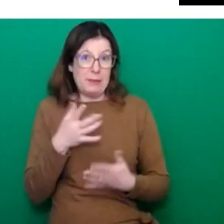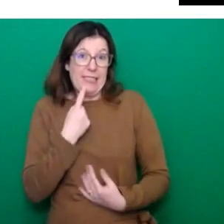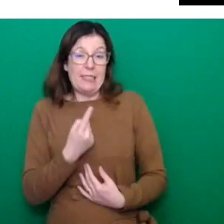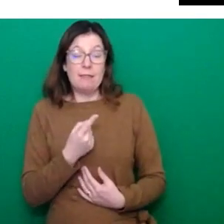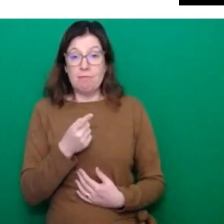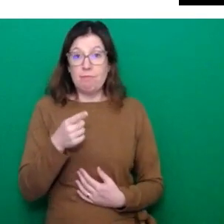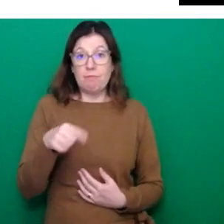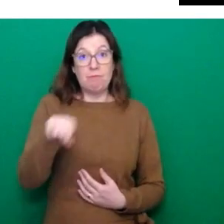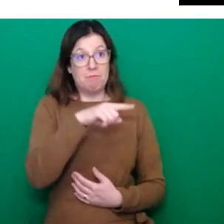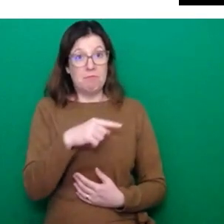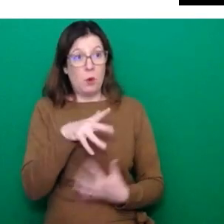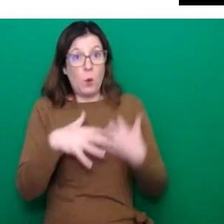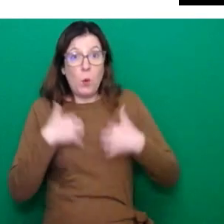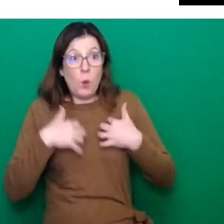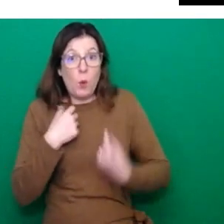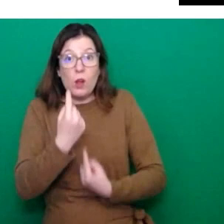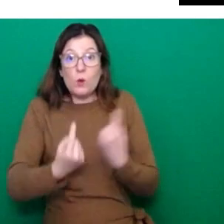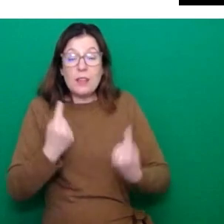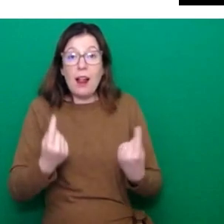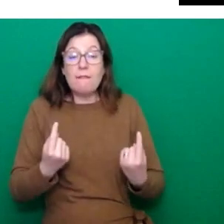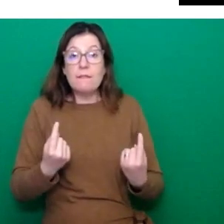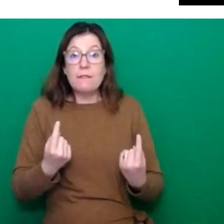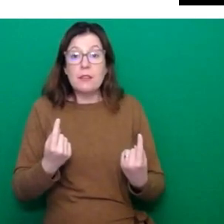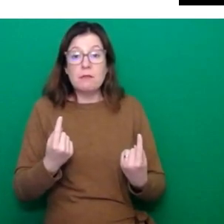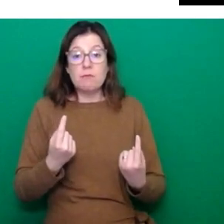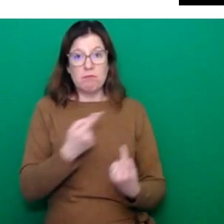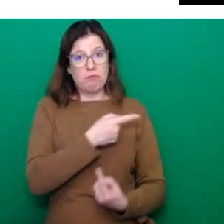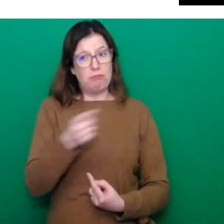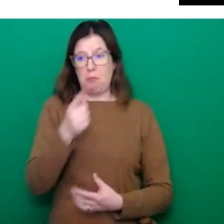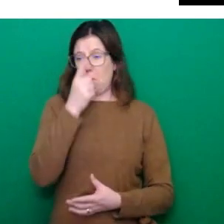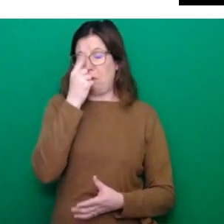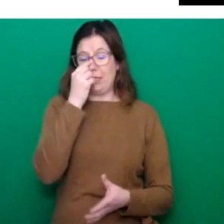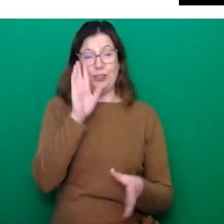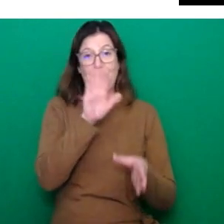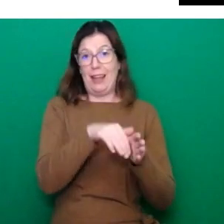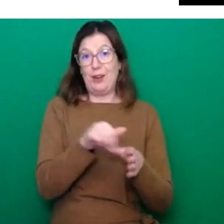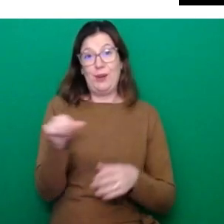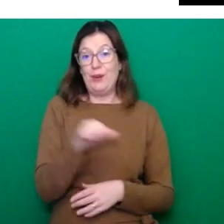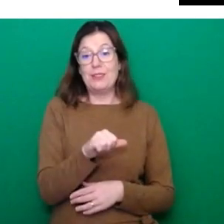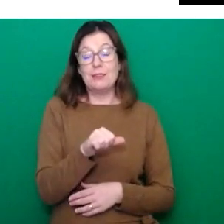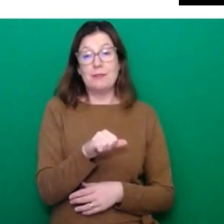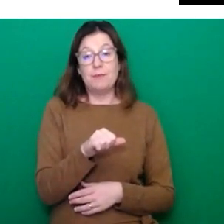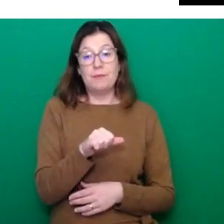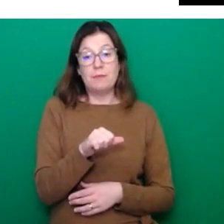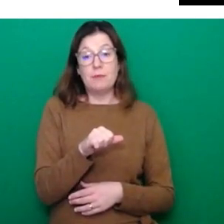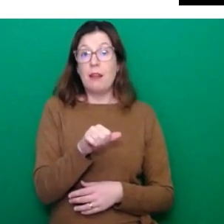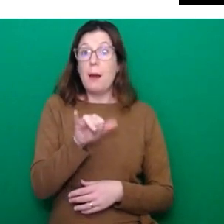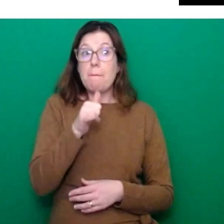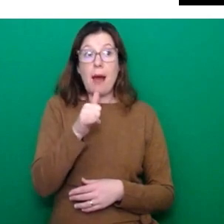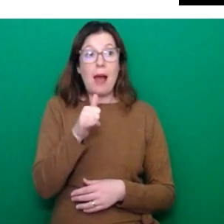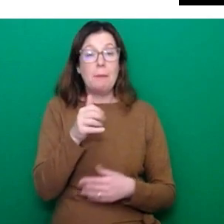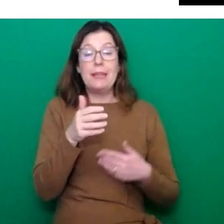what I just said, then there's definitely a potential for you. And again, when you're doing it, if you get to that